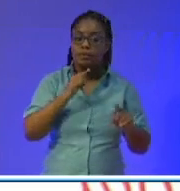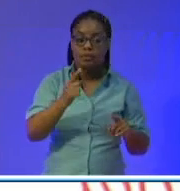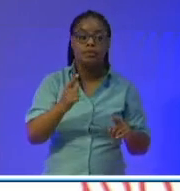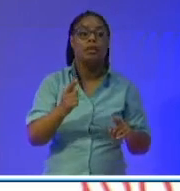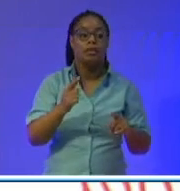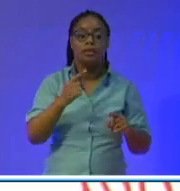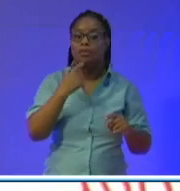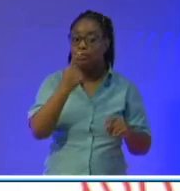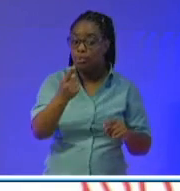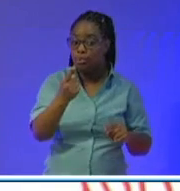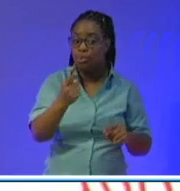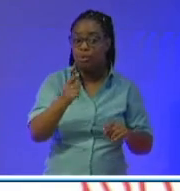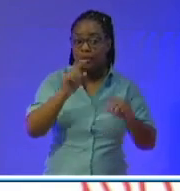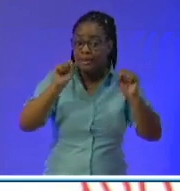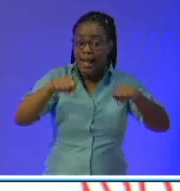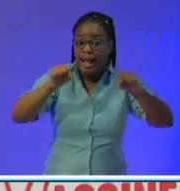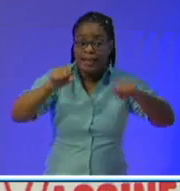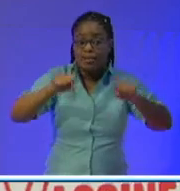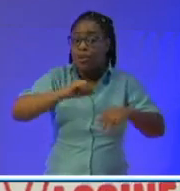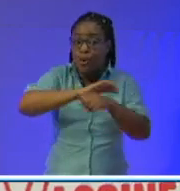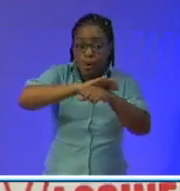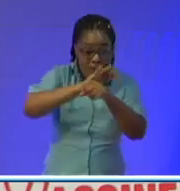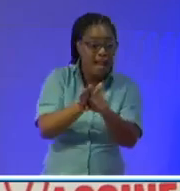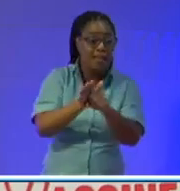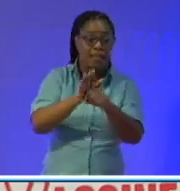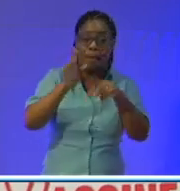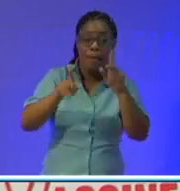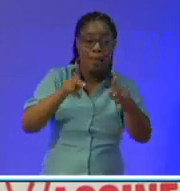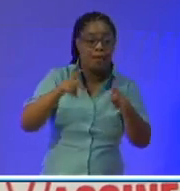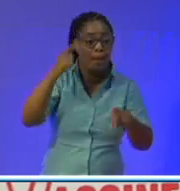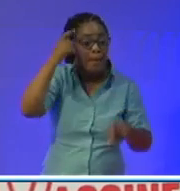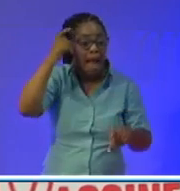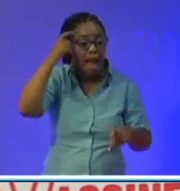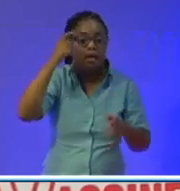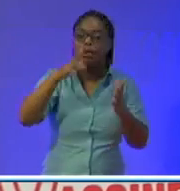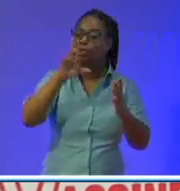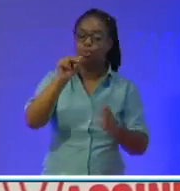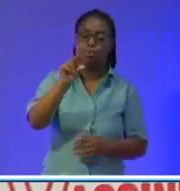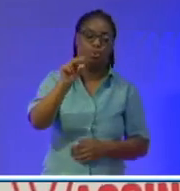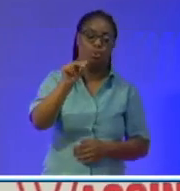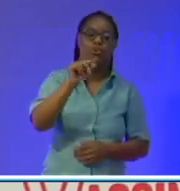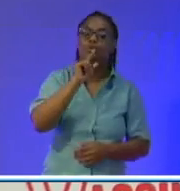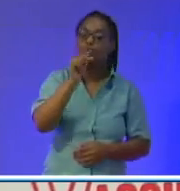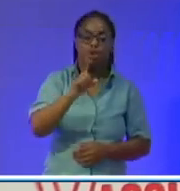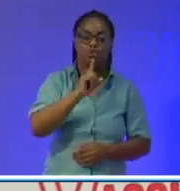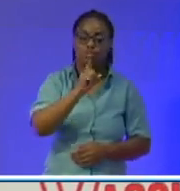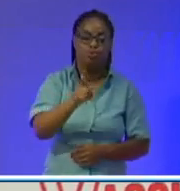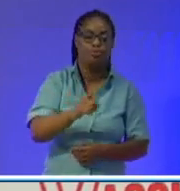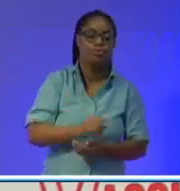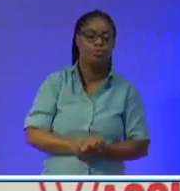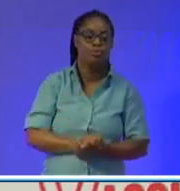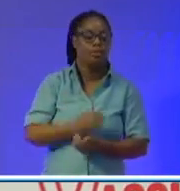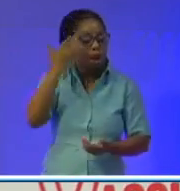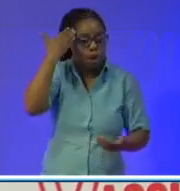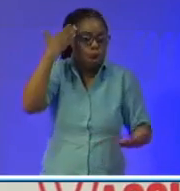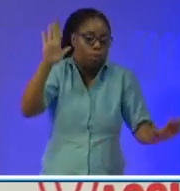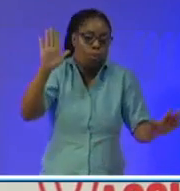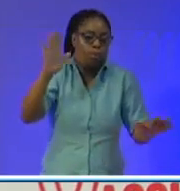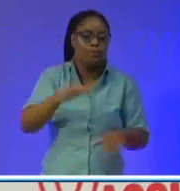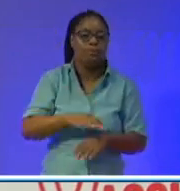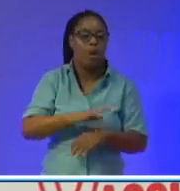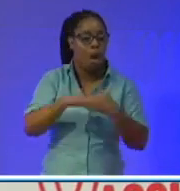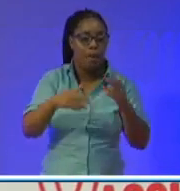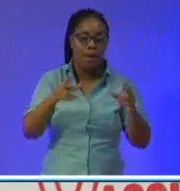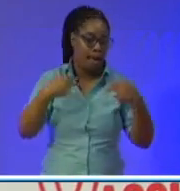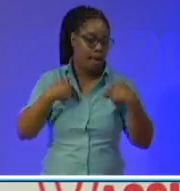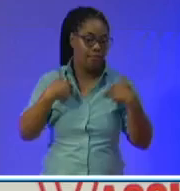you, Al. Thank you very much, Dr. Siju Singh. We must advise that the Zoom link is temporarily down, so we are